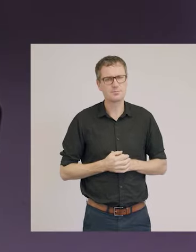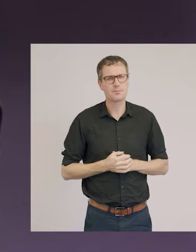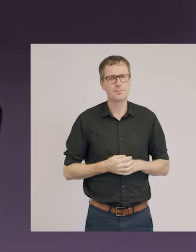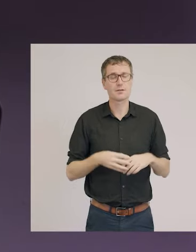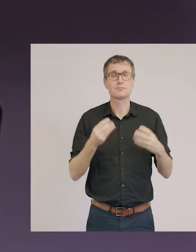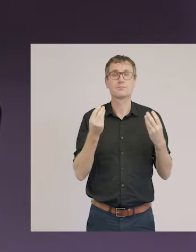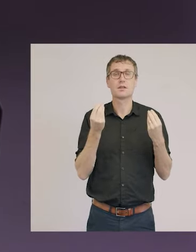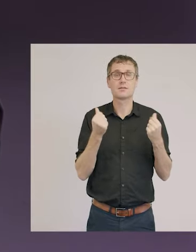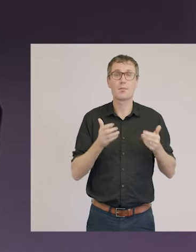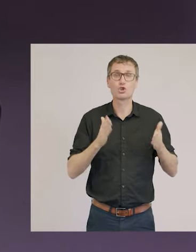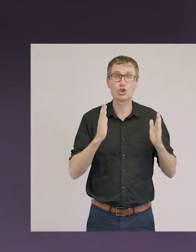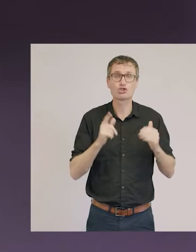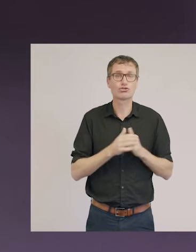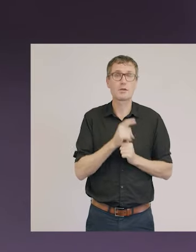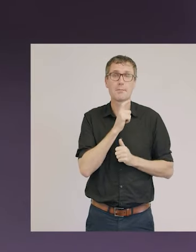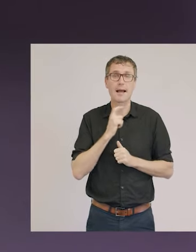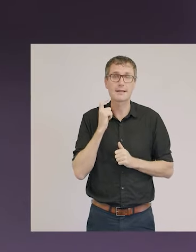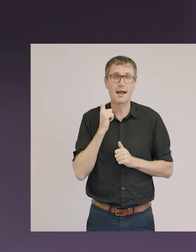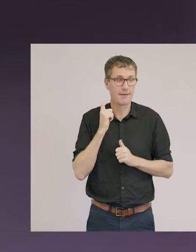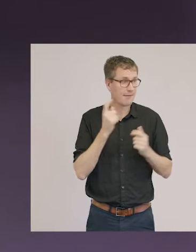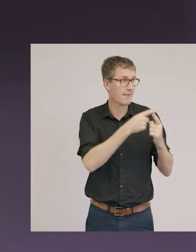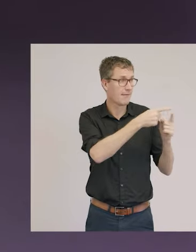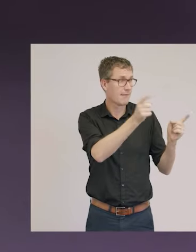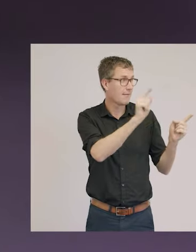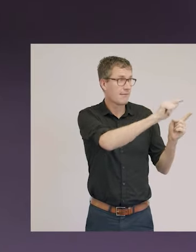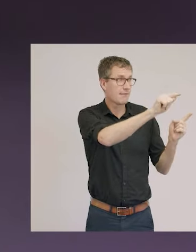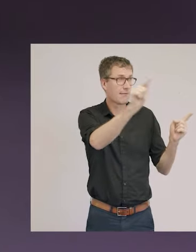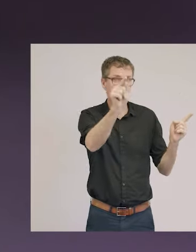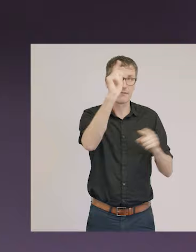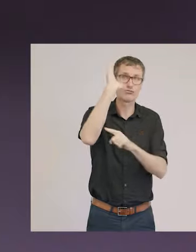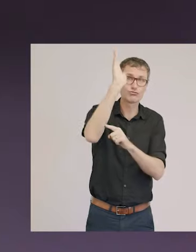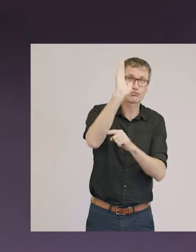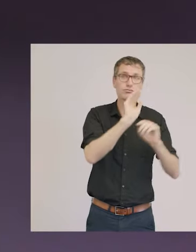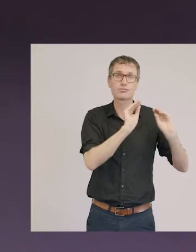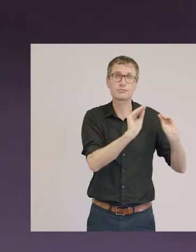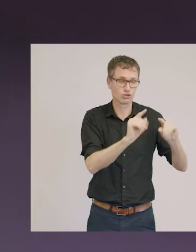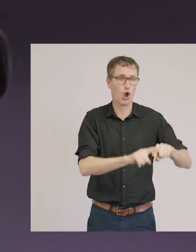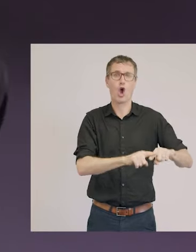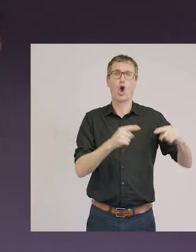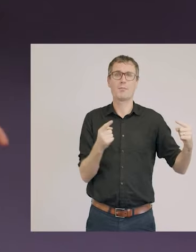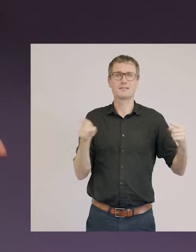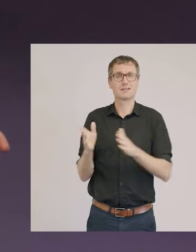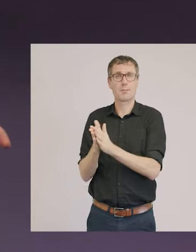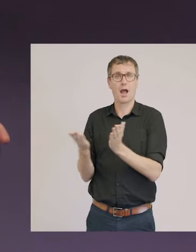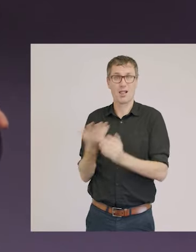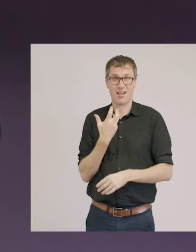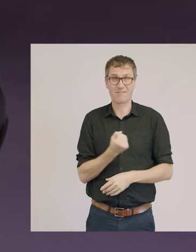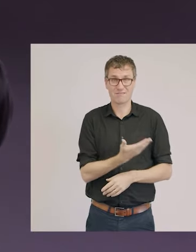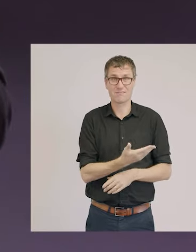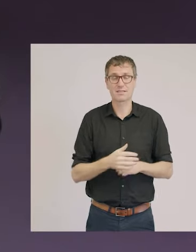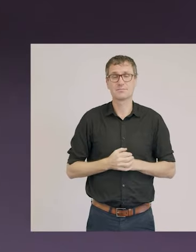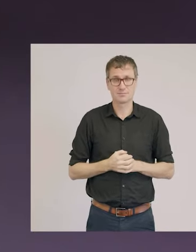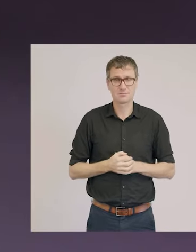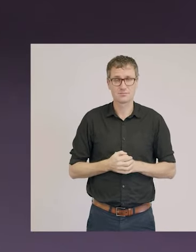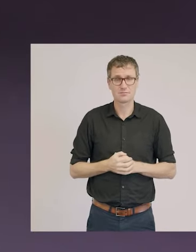Do you know, there are churches, there are pastors that you can find around that teach the exact opposite of what